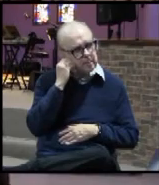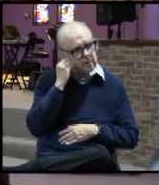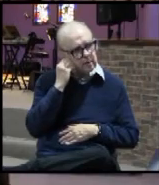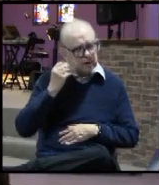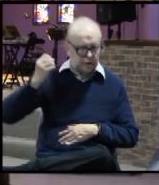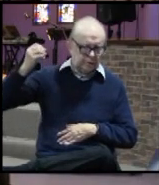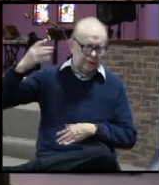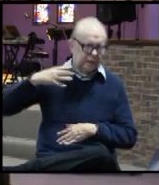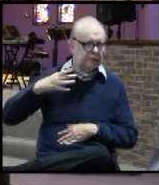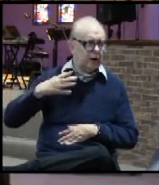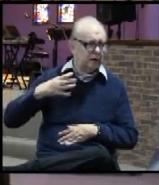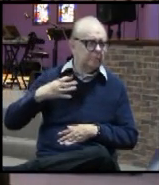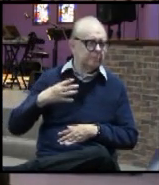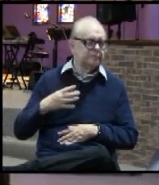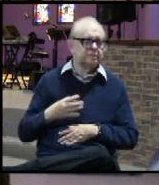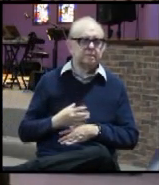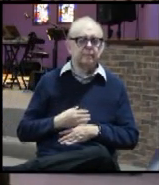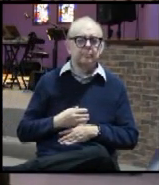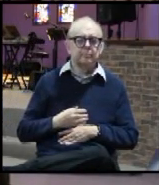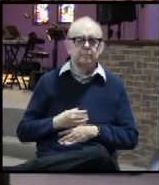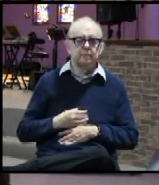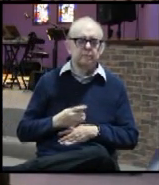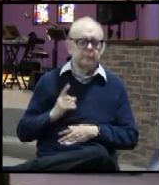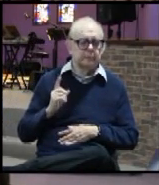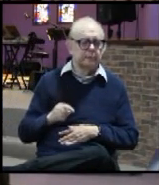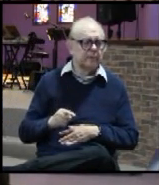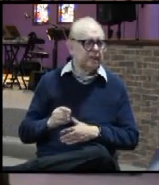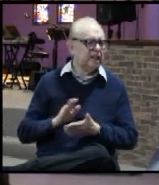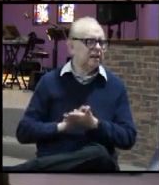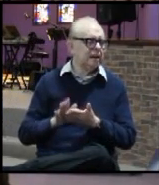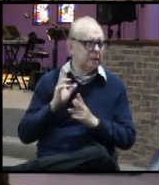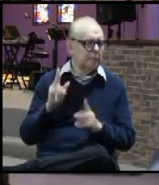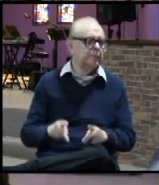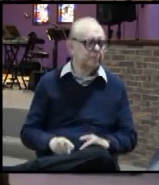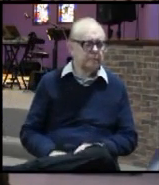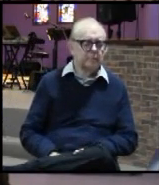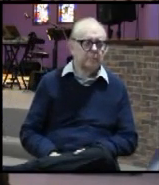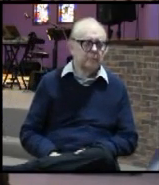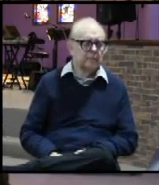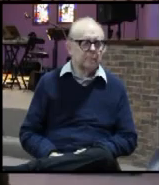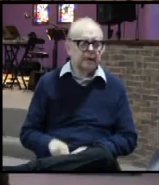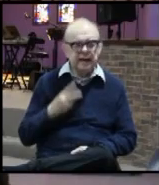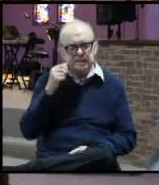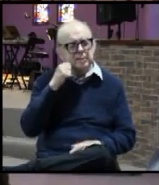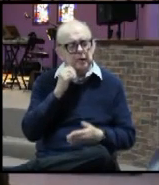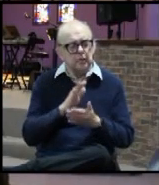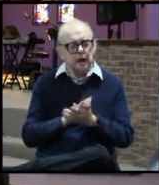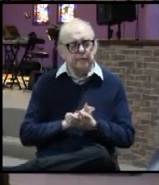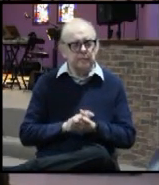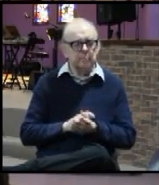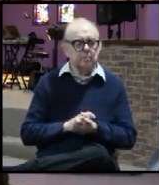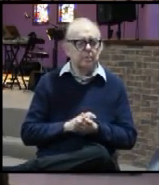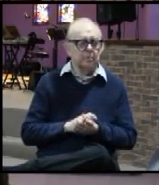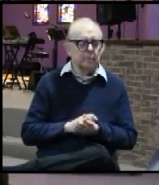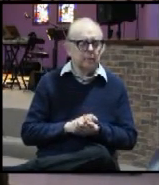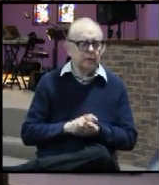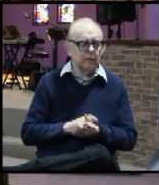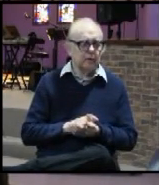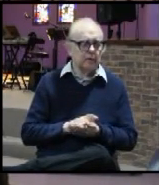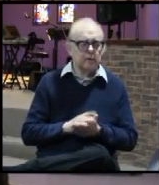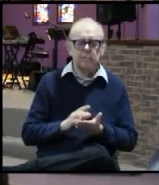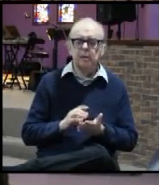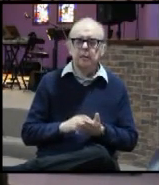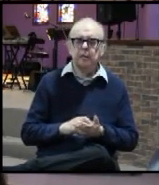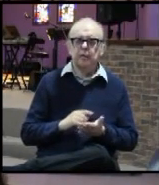in-law's house. They're very old. I just need to go take a shower and see my wife and check on my little